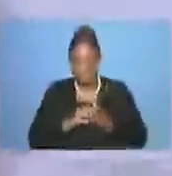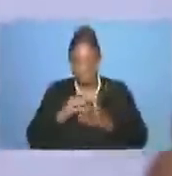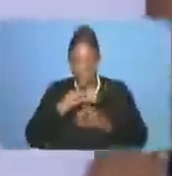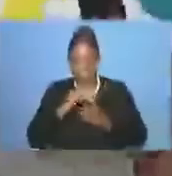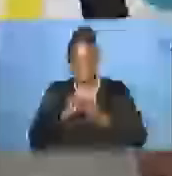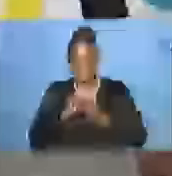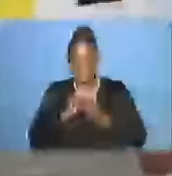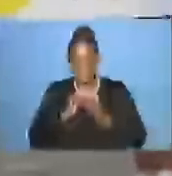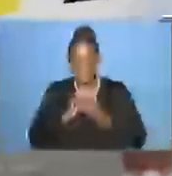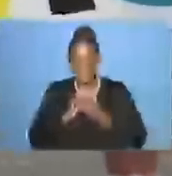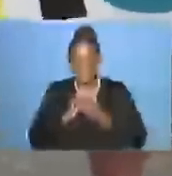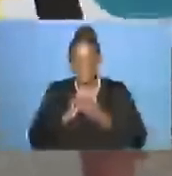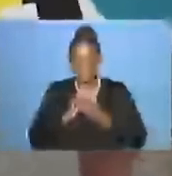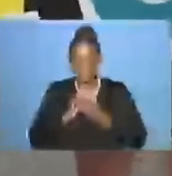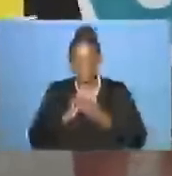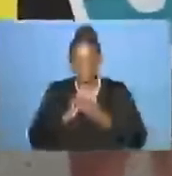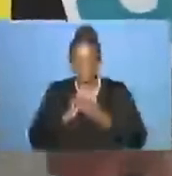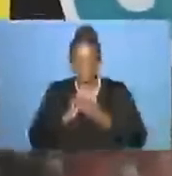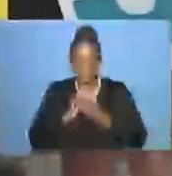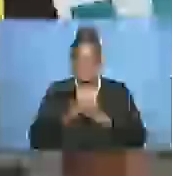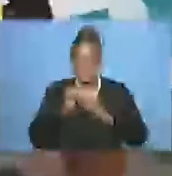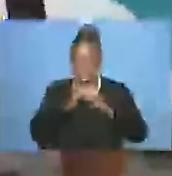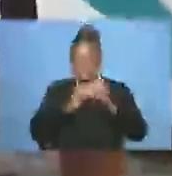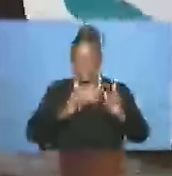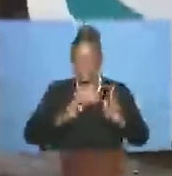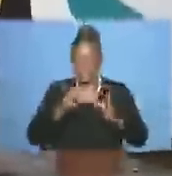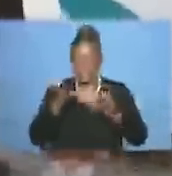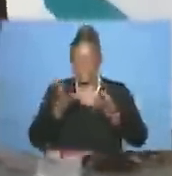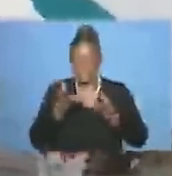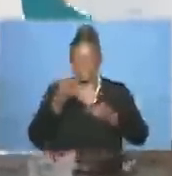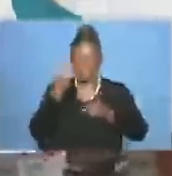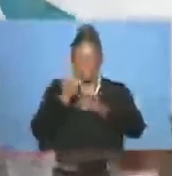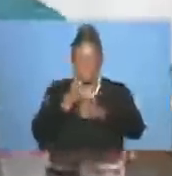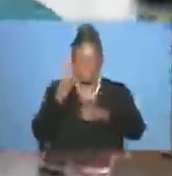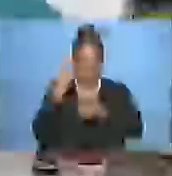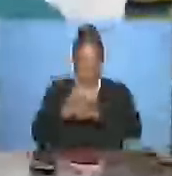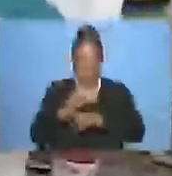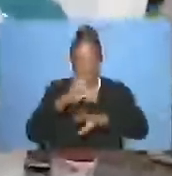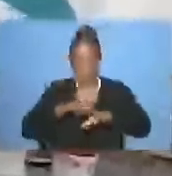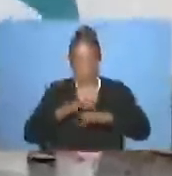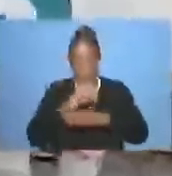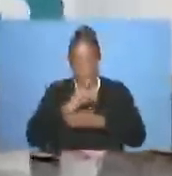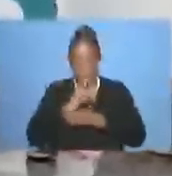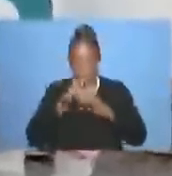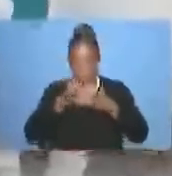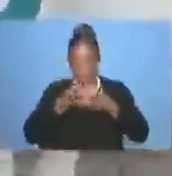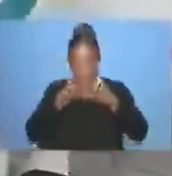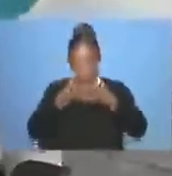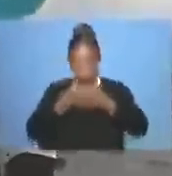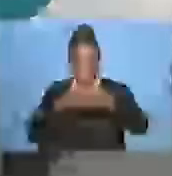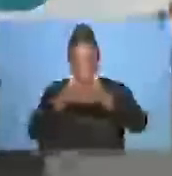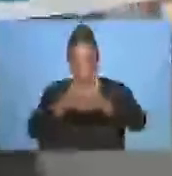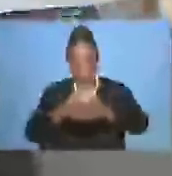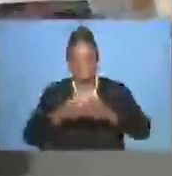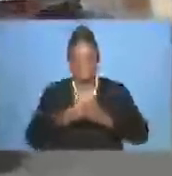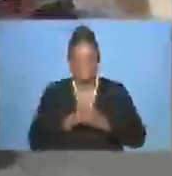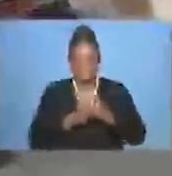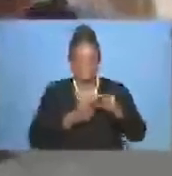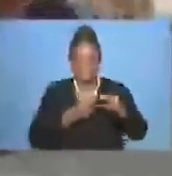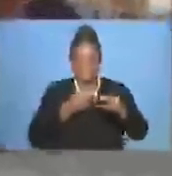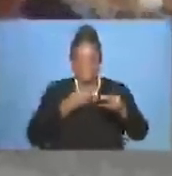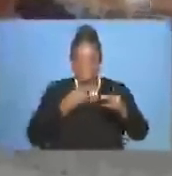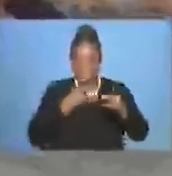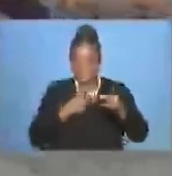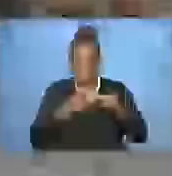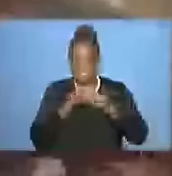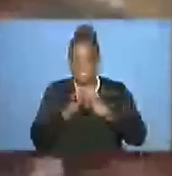descended upon the Bahamas to claim bragging rights on the water. Chairwoman Erin Tomlinson on the atmosphere. Team started arriving